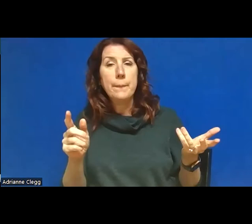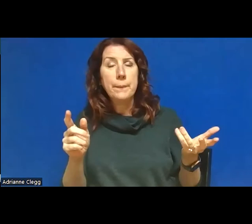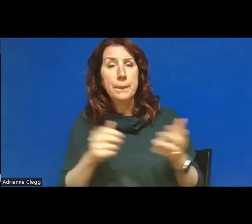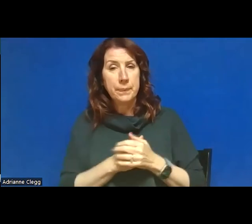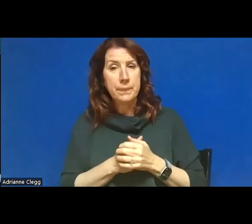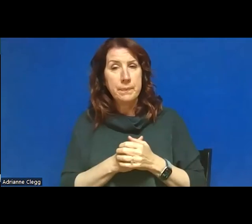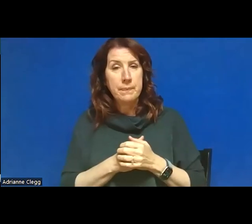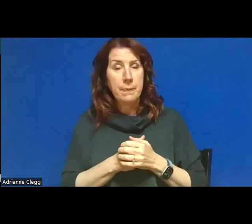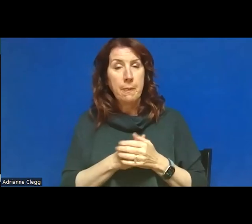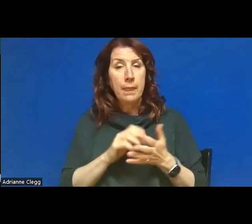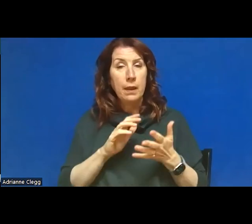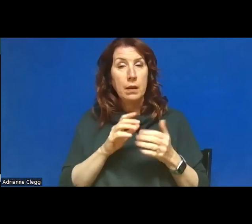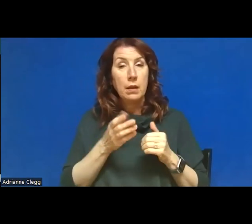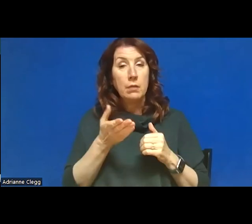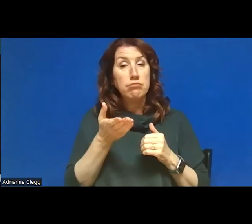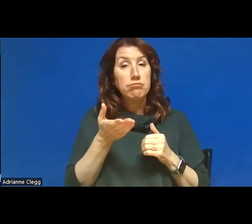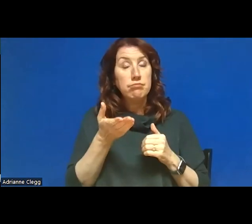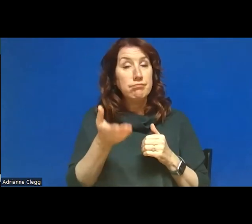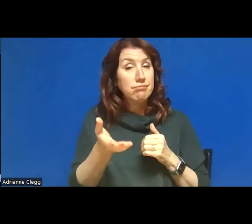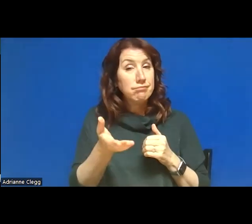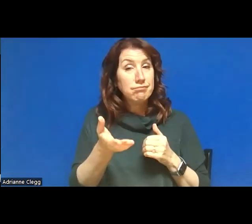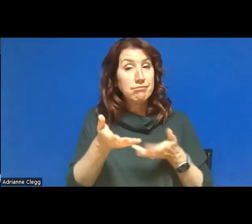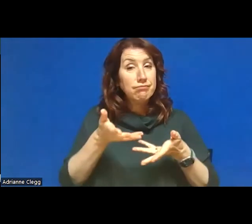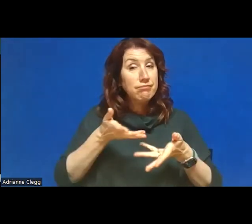How are you interacting with your life